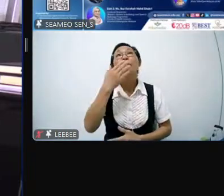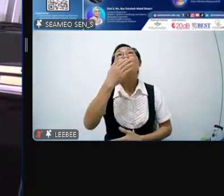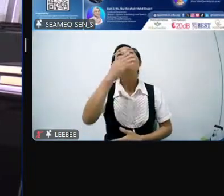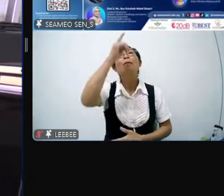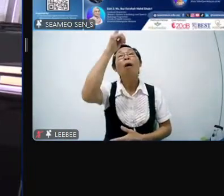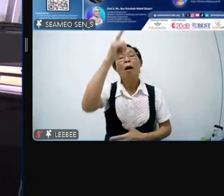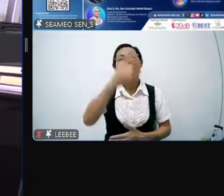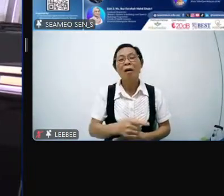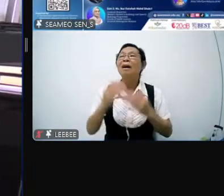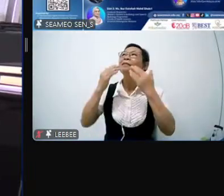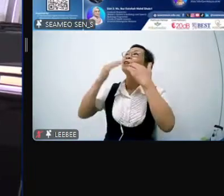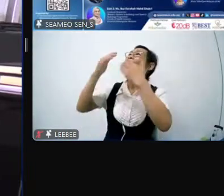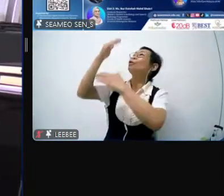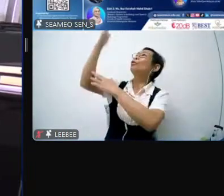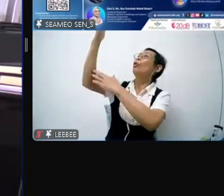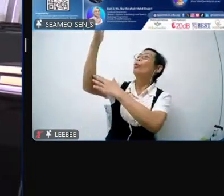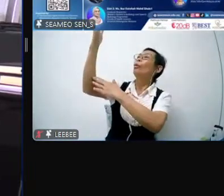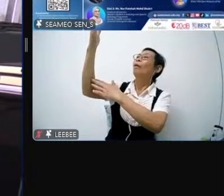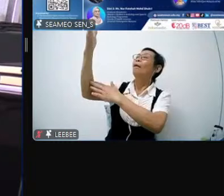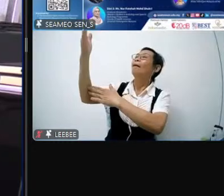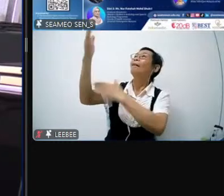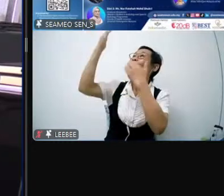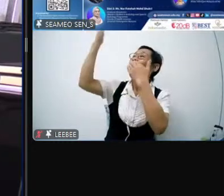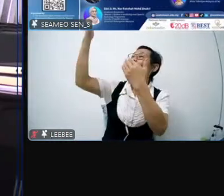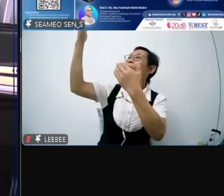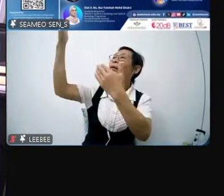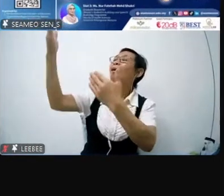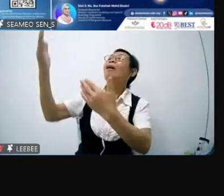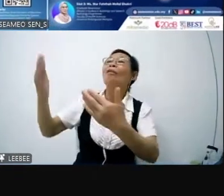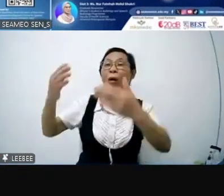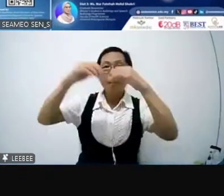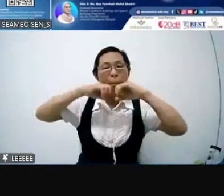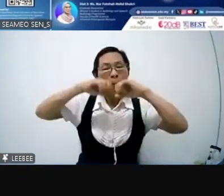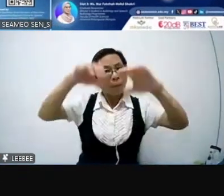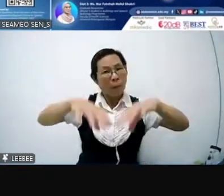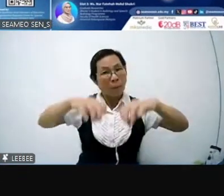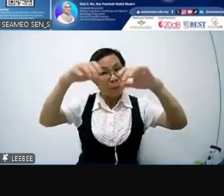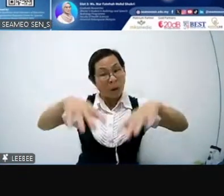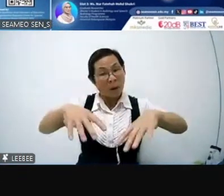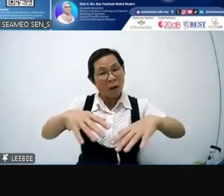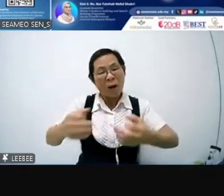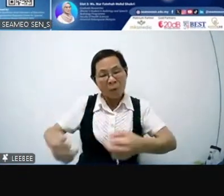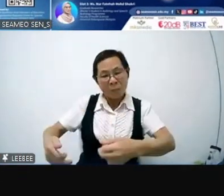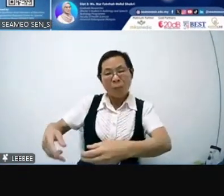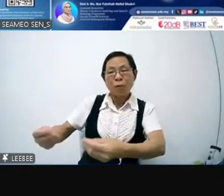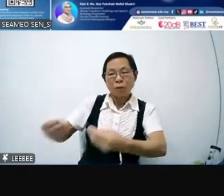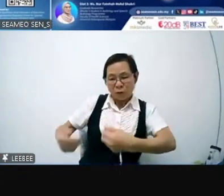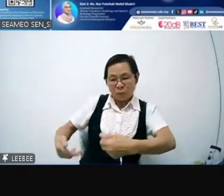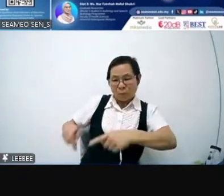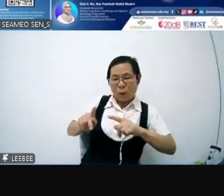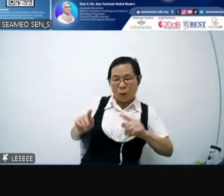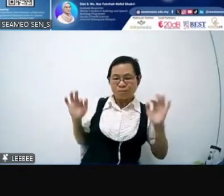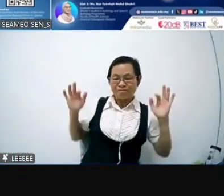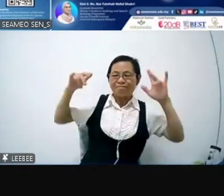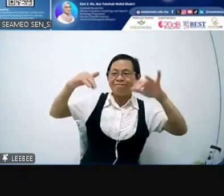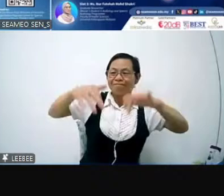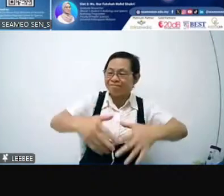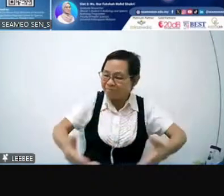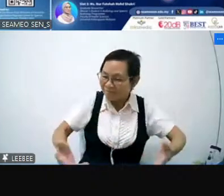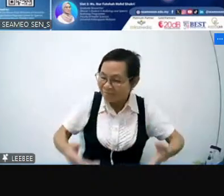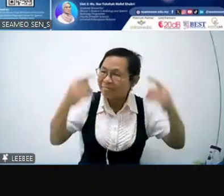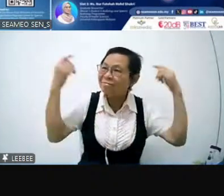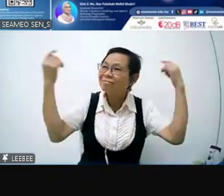most gracious and merciful, for blessing us with the opportunity to gather here to